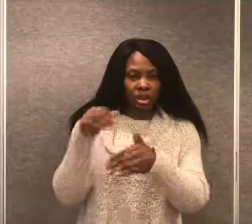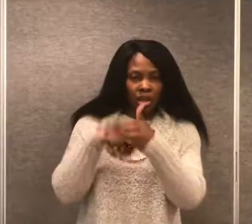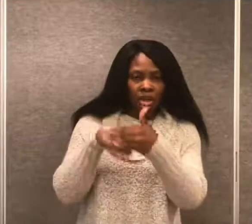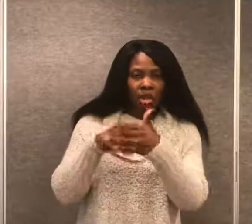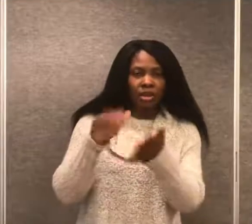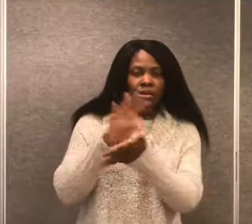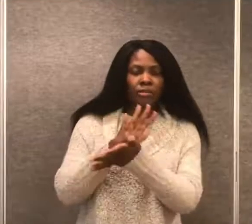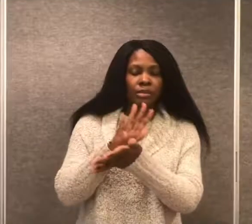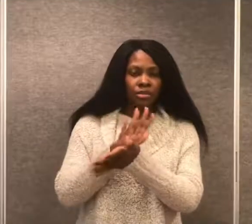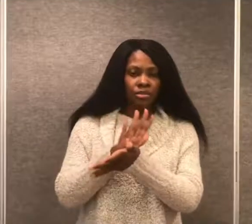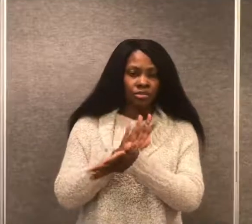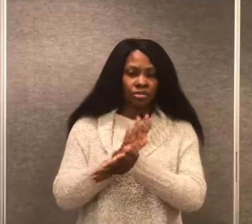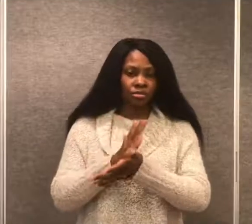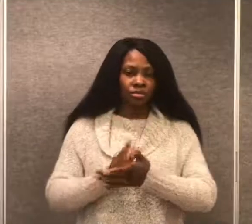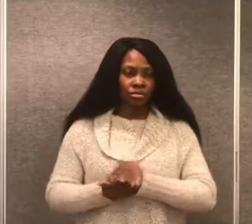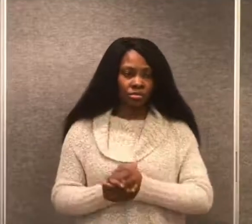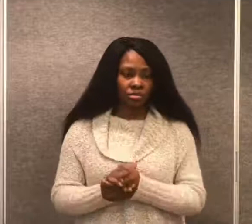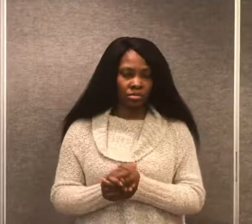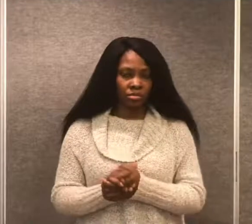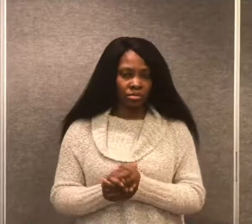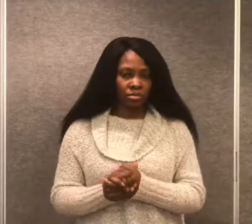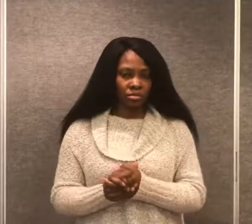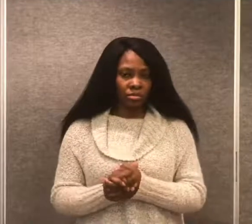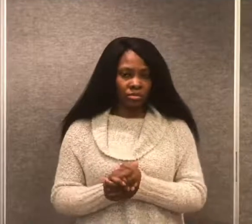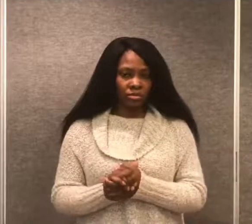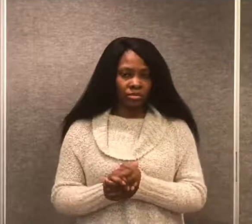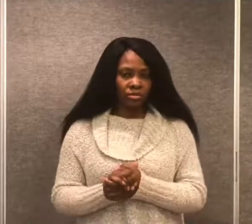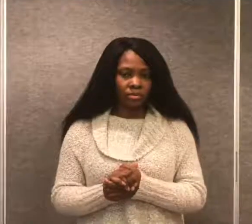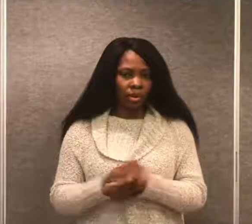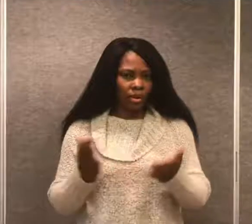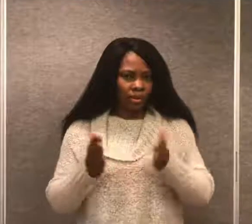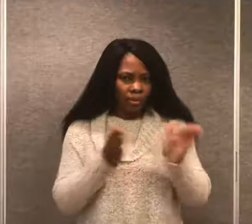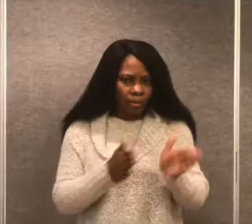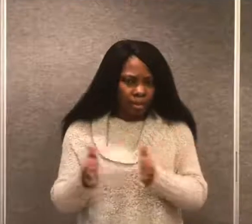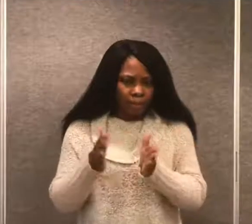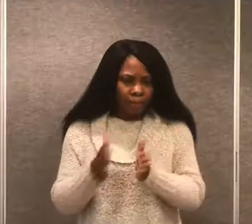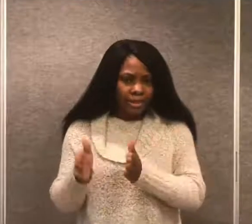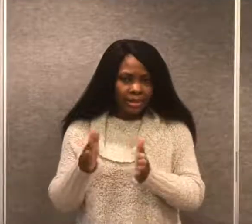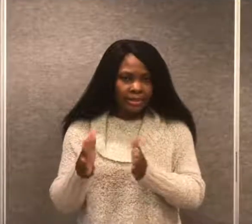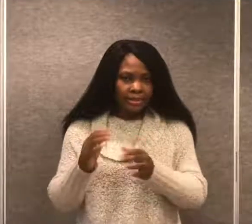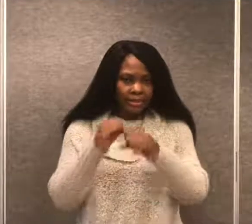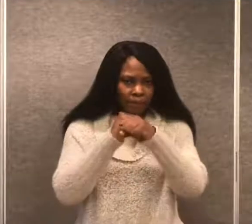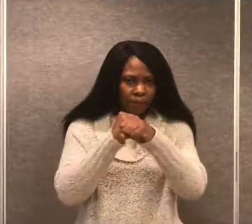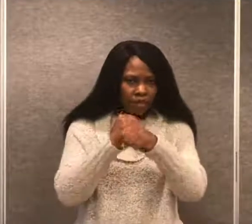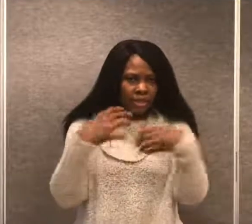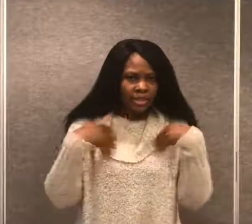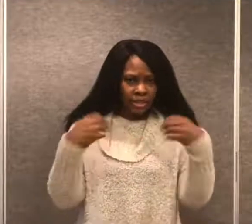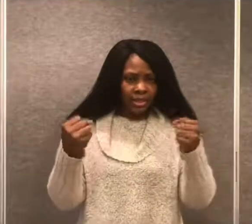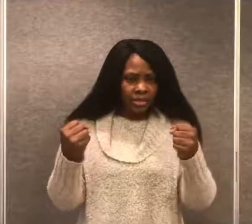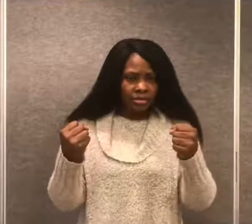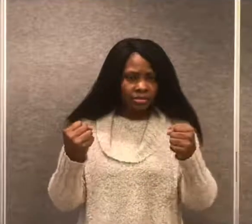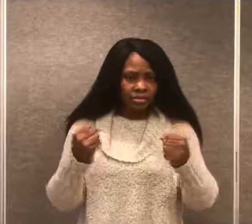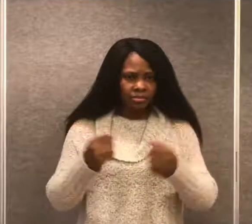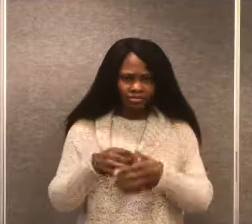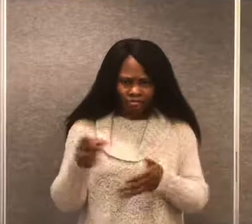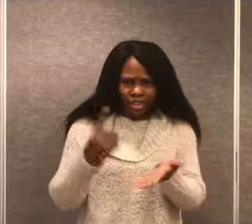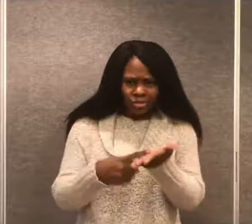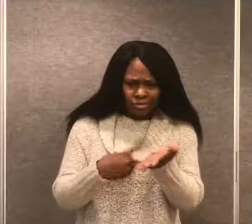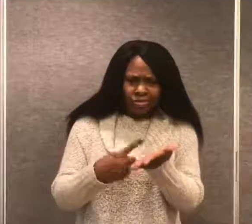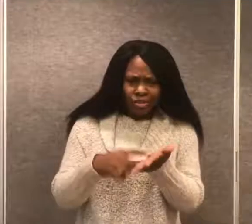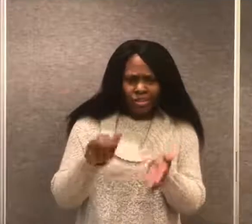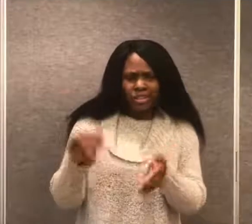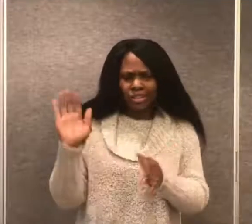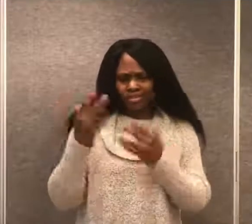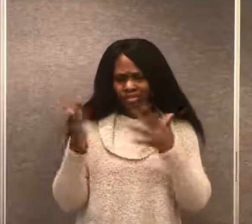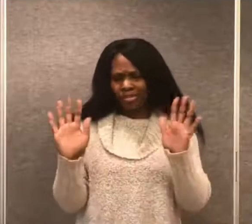still think that's in place, coming into the schools, and what protocols are in place to protect their health. And you just talked about that, where you're going in terms